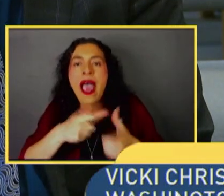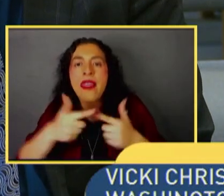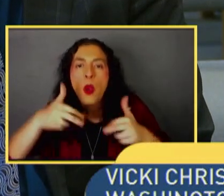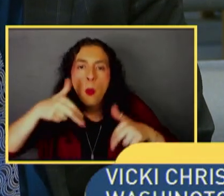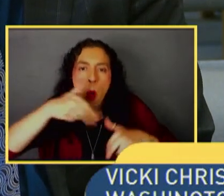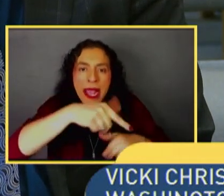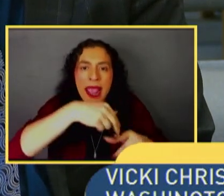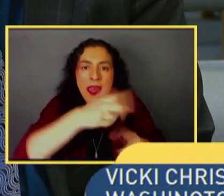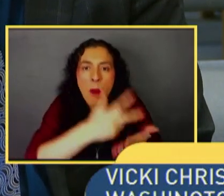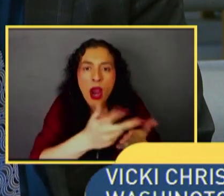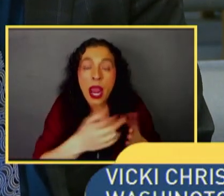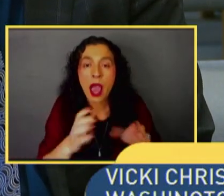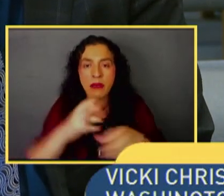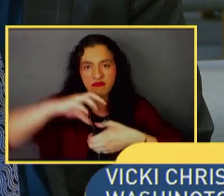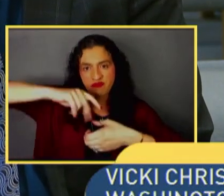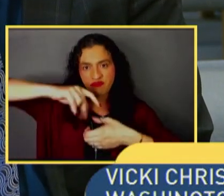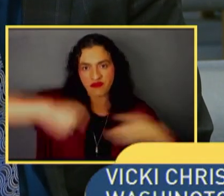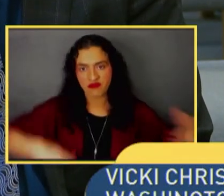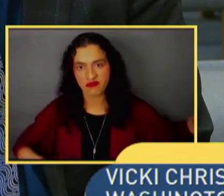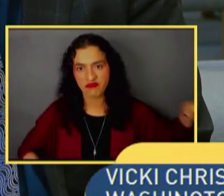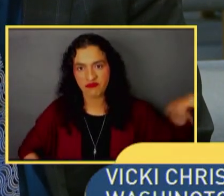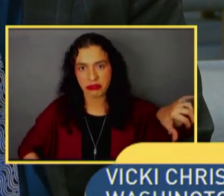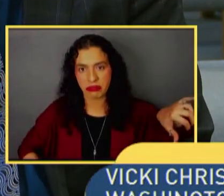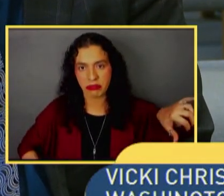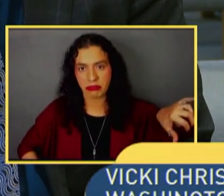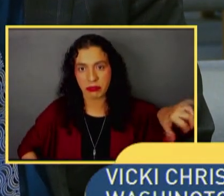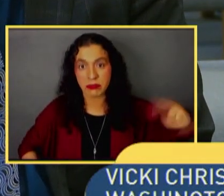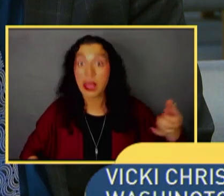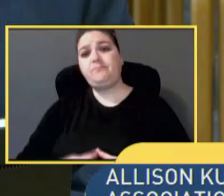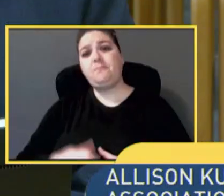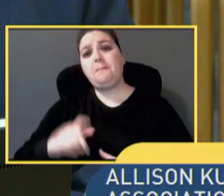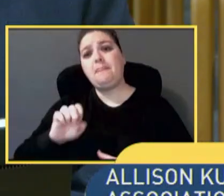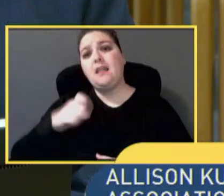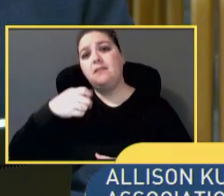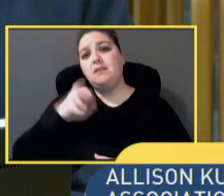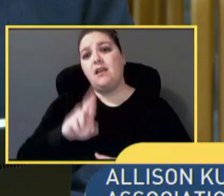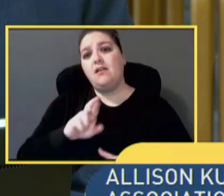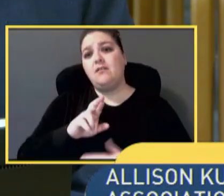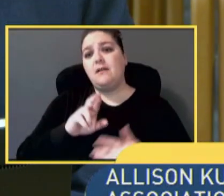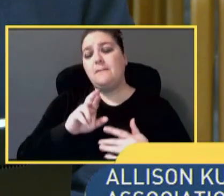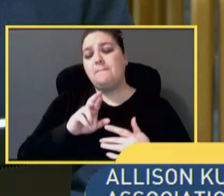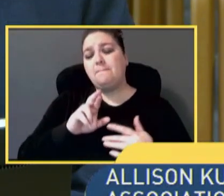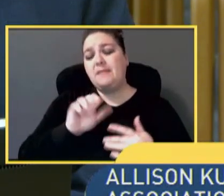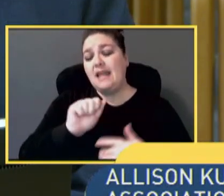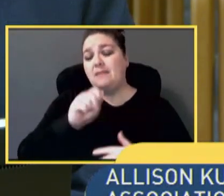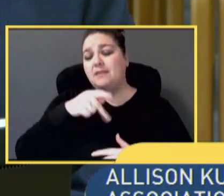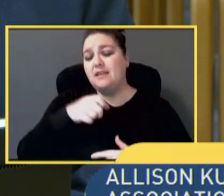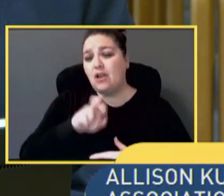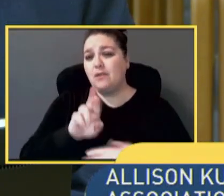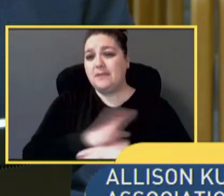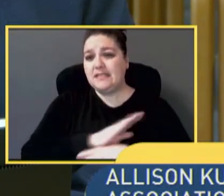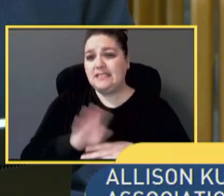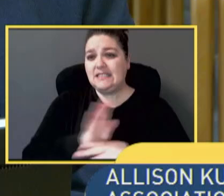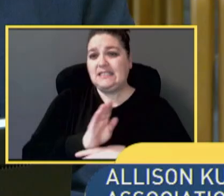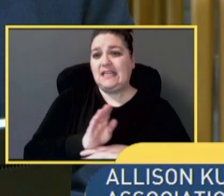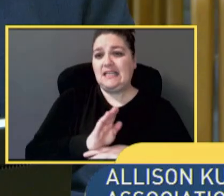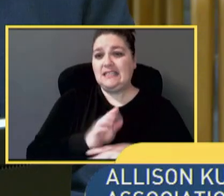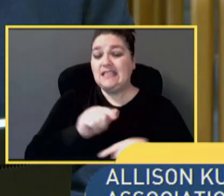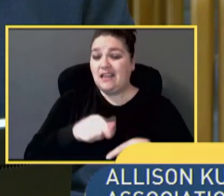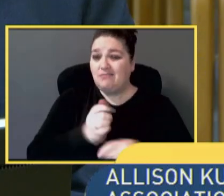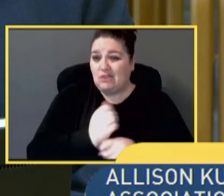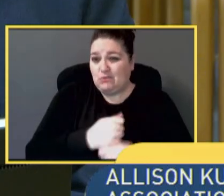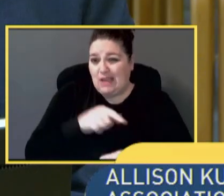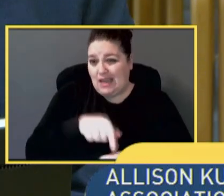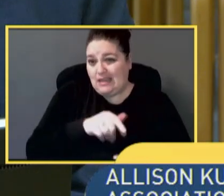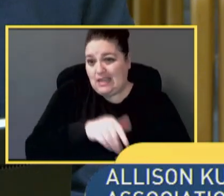it out, redeem it, and walk to the fentanyl dealer on the corner. Supporting the bill, the Association of Plastic Recyclers said